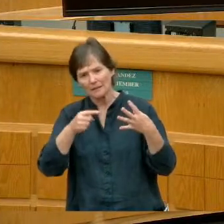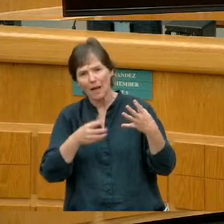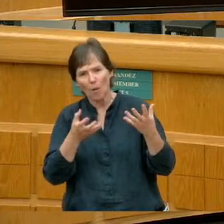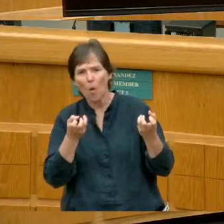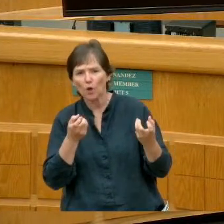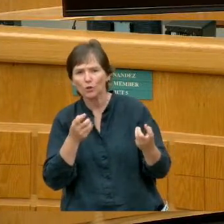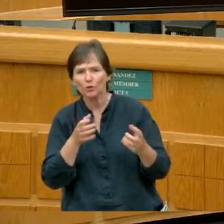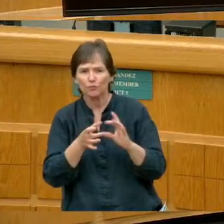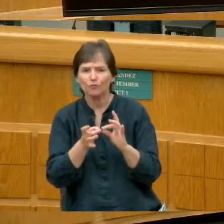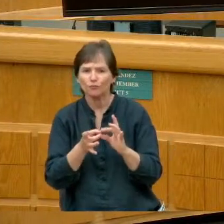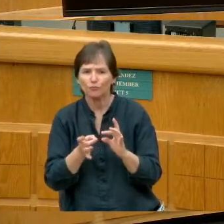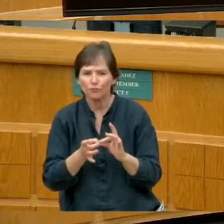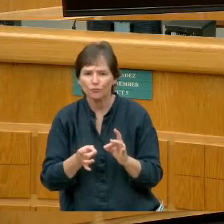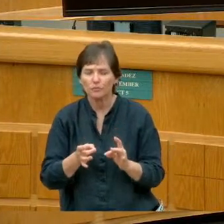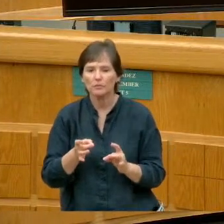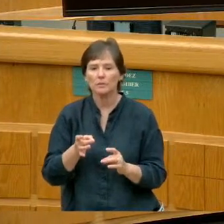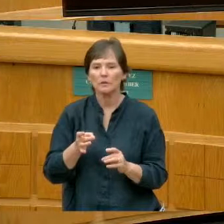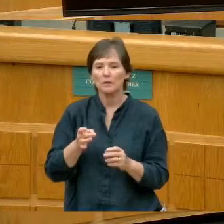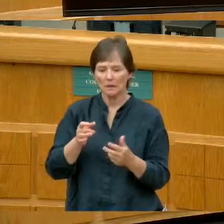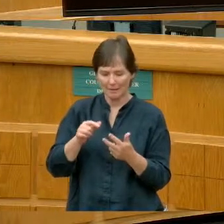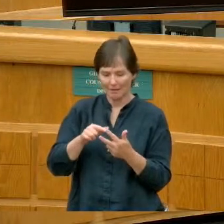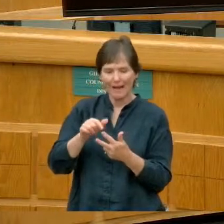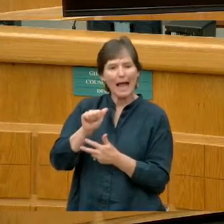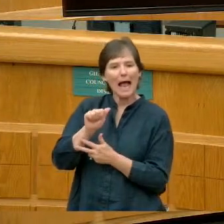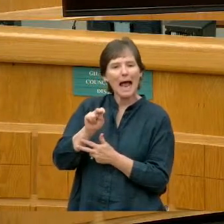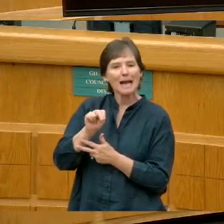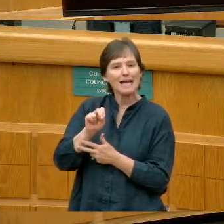Annette tries to do her best to talk about the